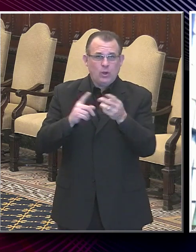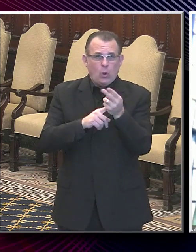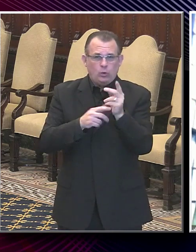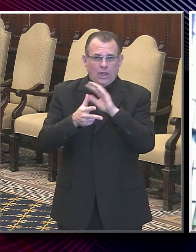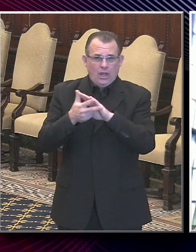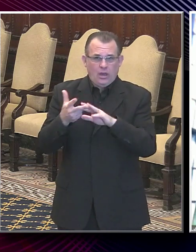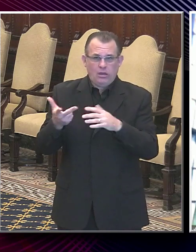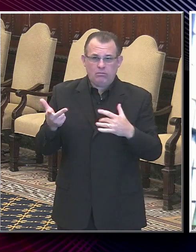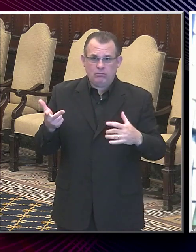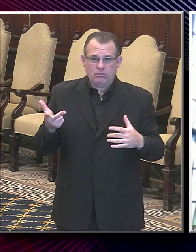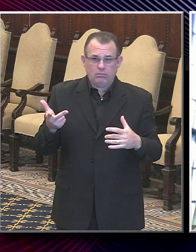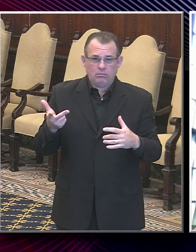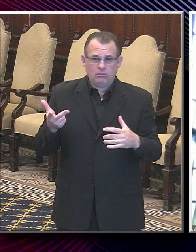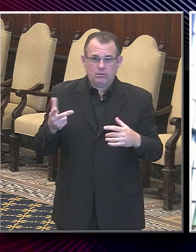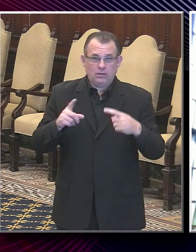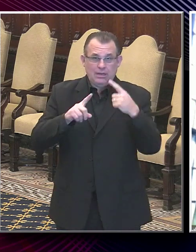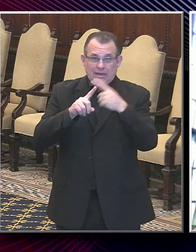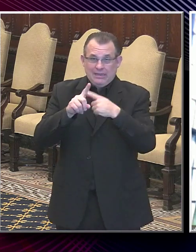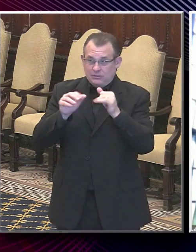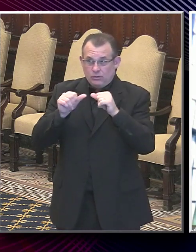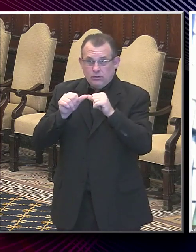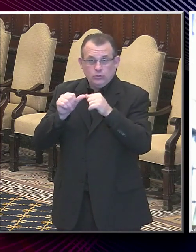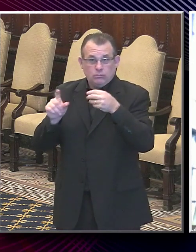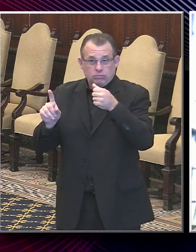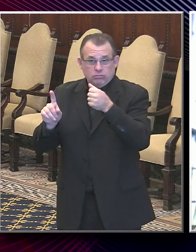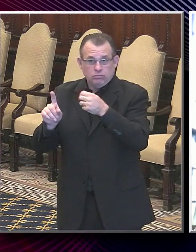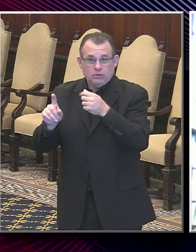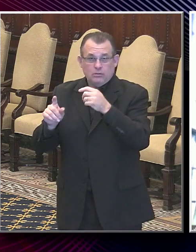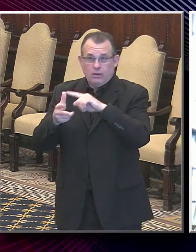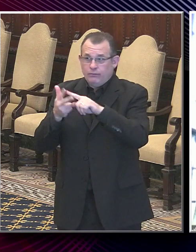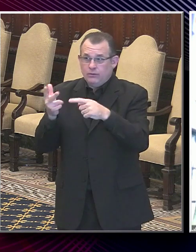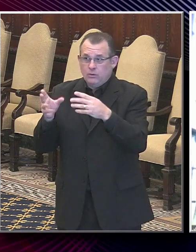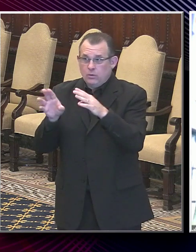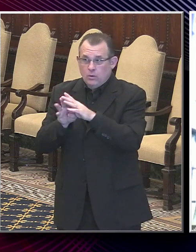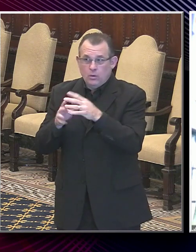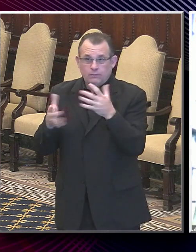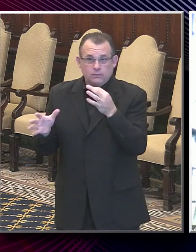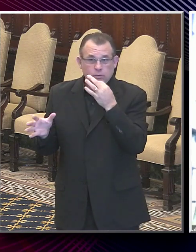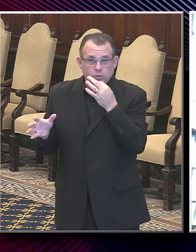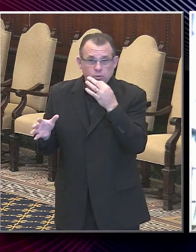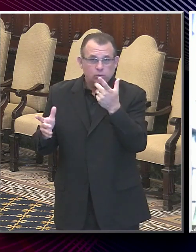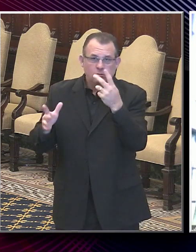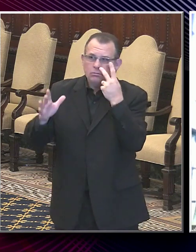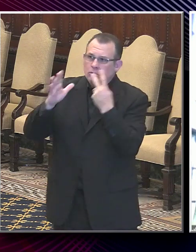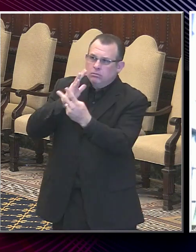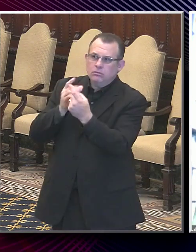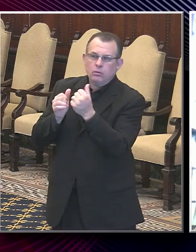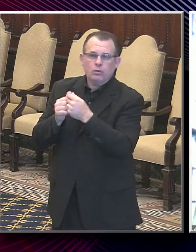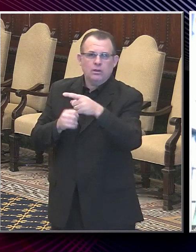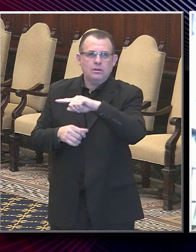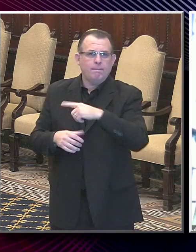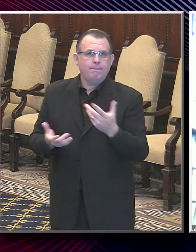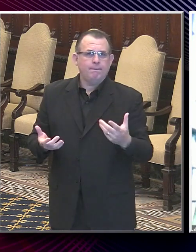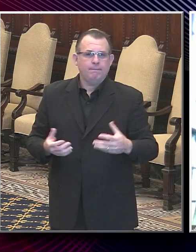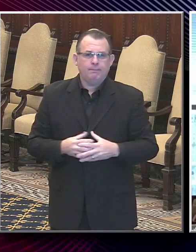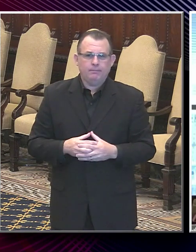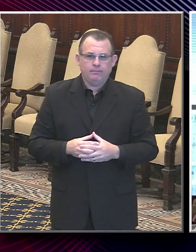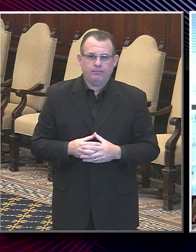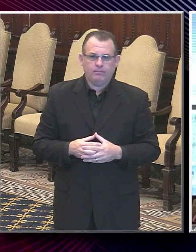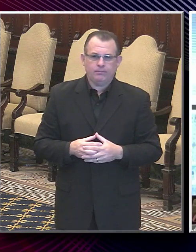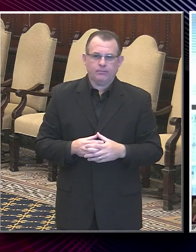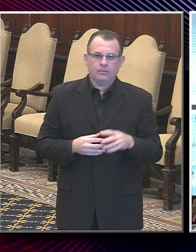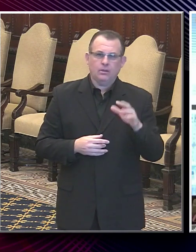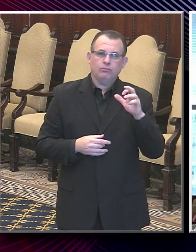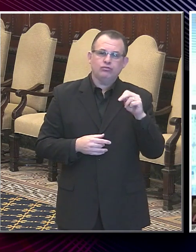the leases are still going on and how just could you give an update on those 3? Sure. Brian,